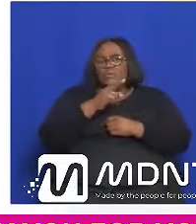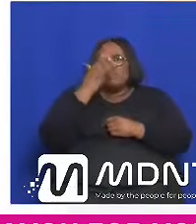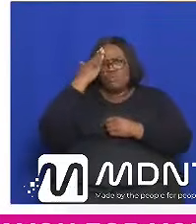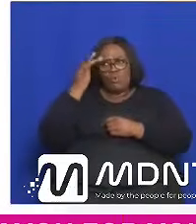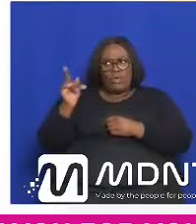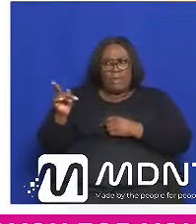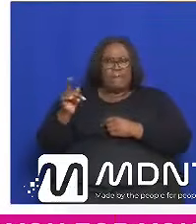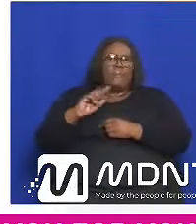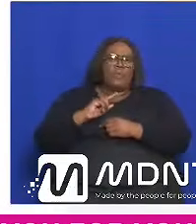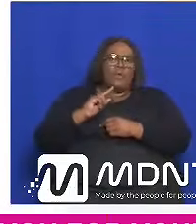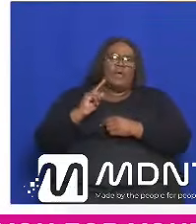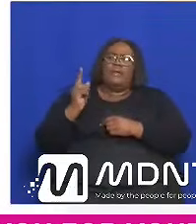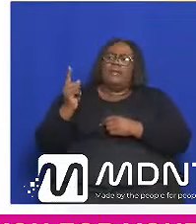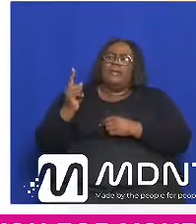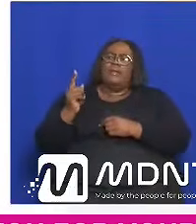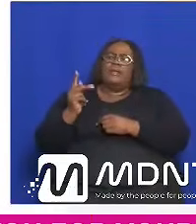companies.